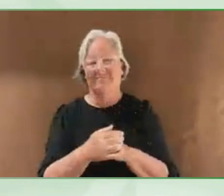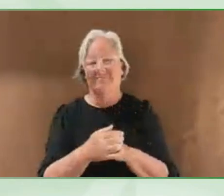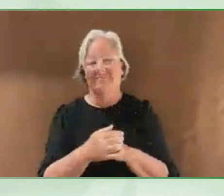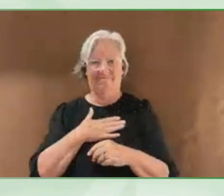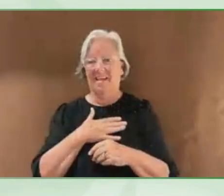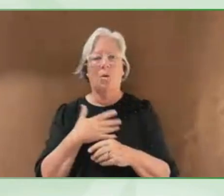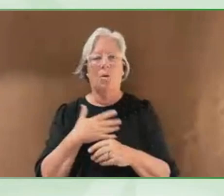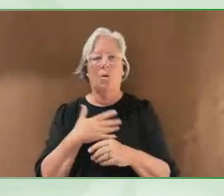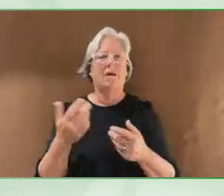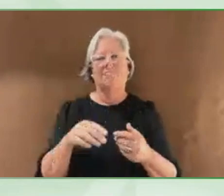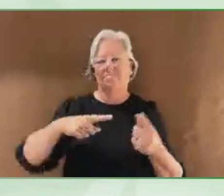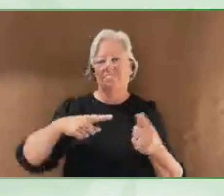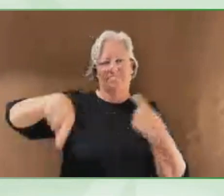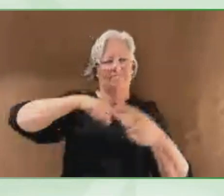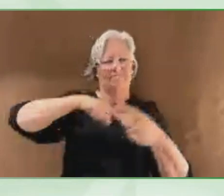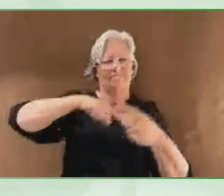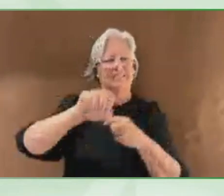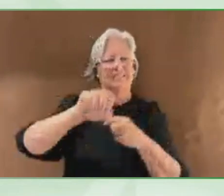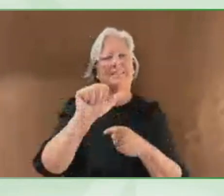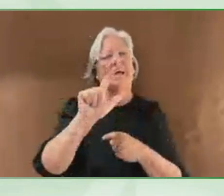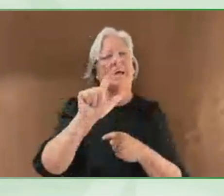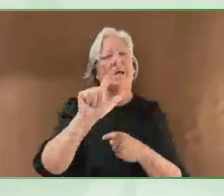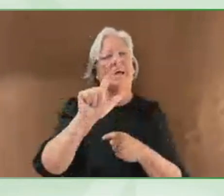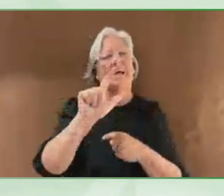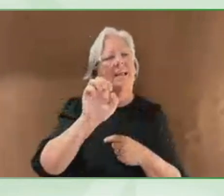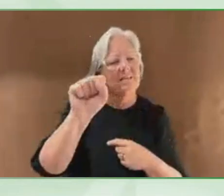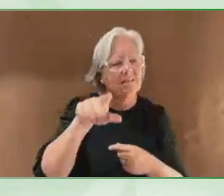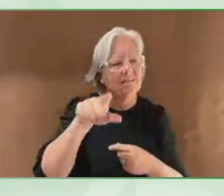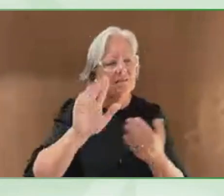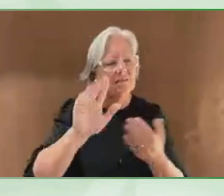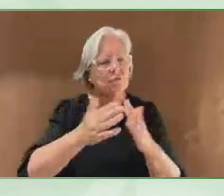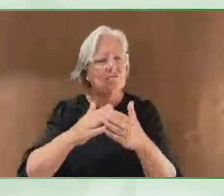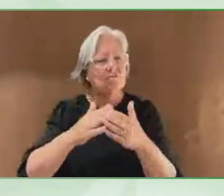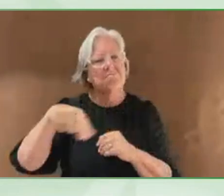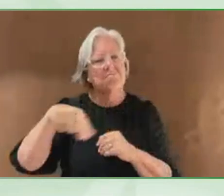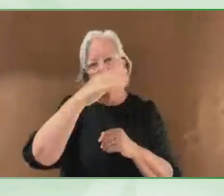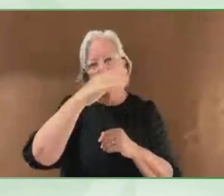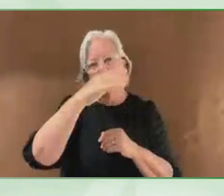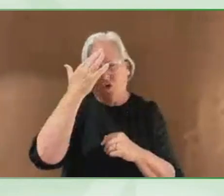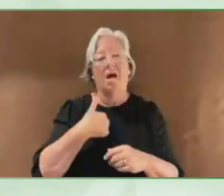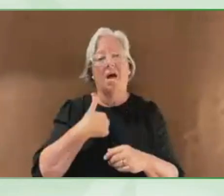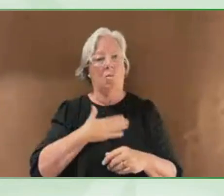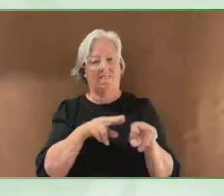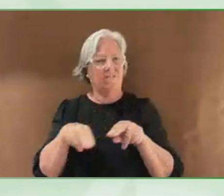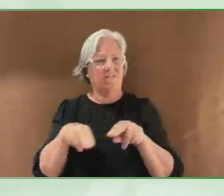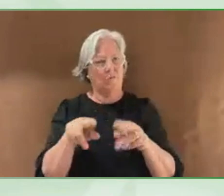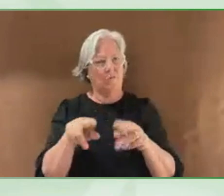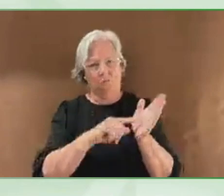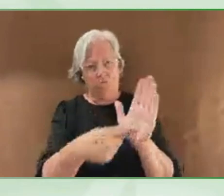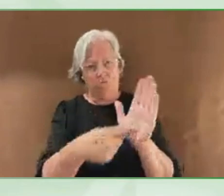a video that I'm going to share. It's from our head of large deals globally. It's a